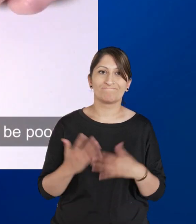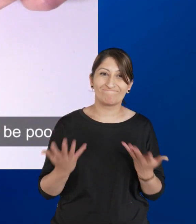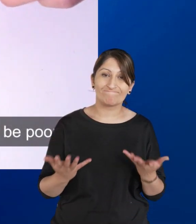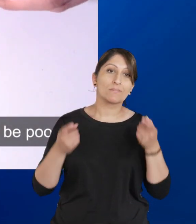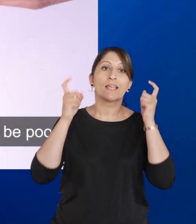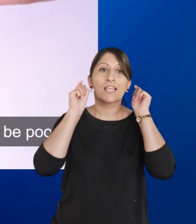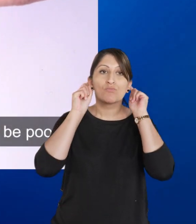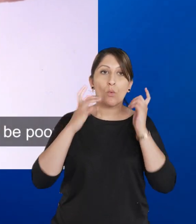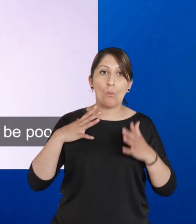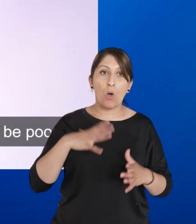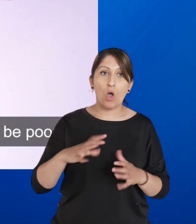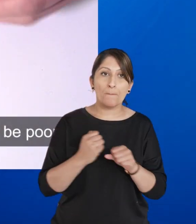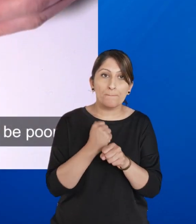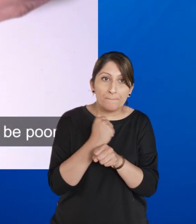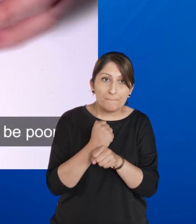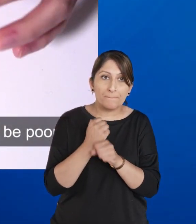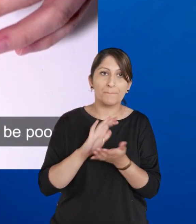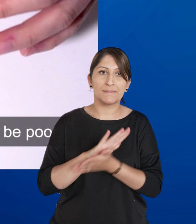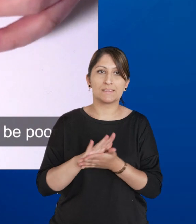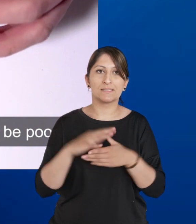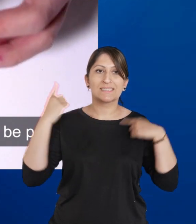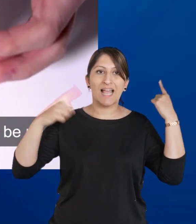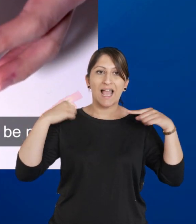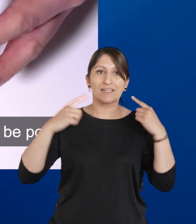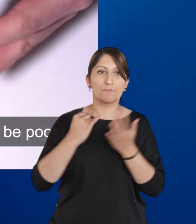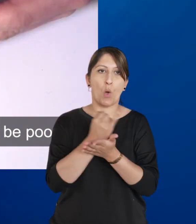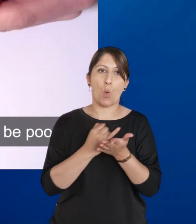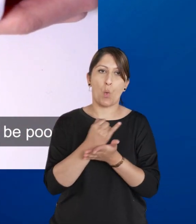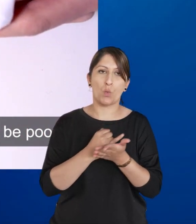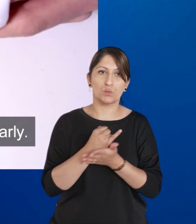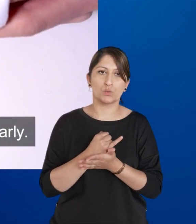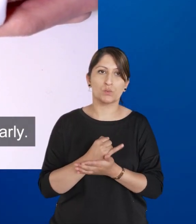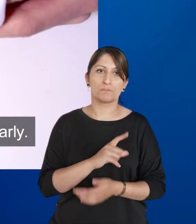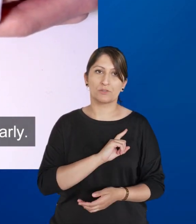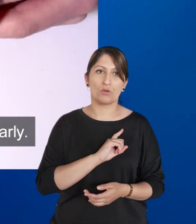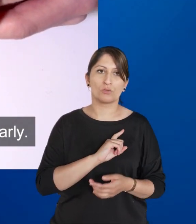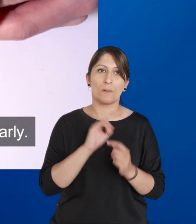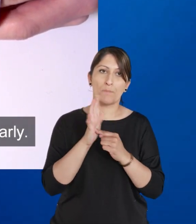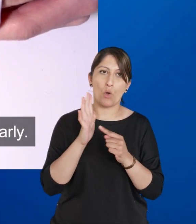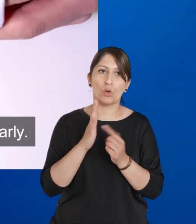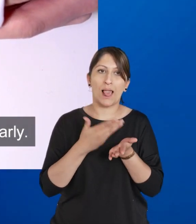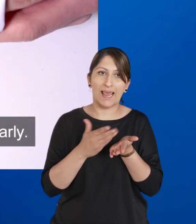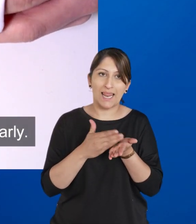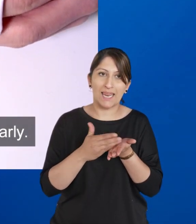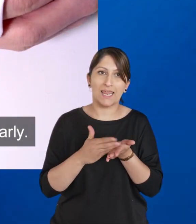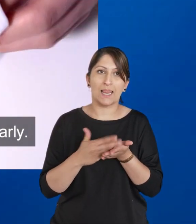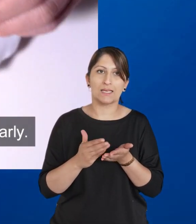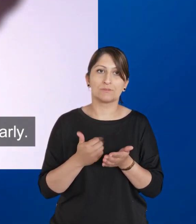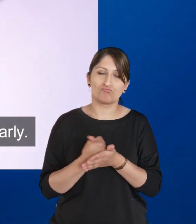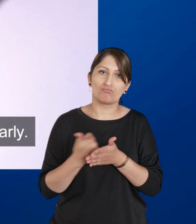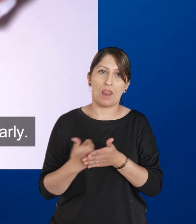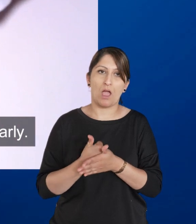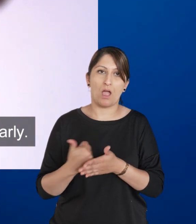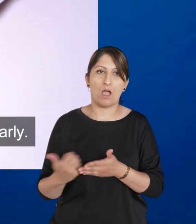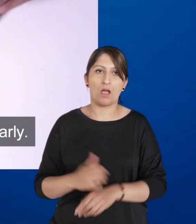If your hearing aid is not maintained, the sound quality may be poor. It is therefore important to clean your hearing aid